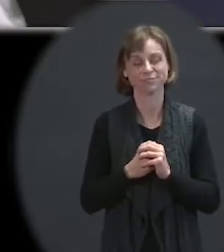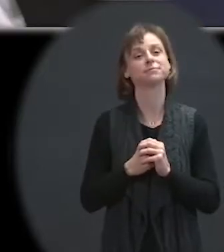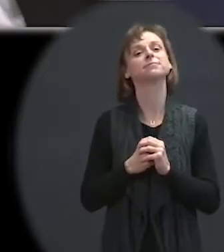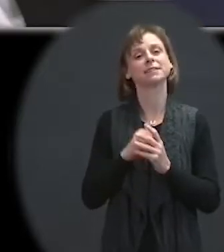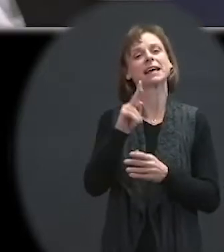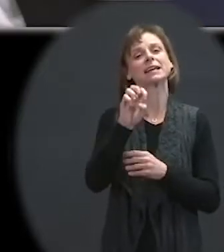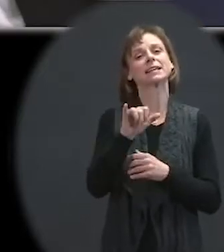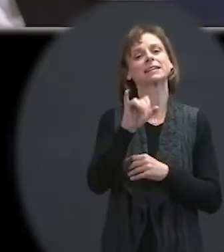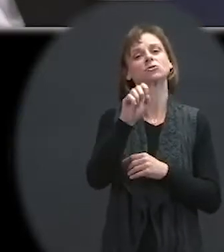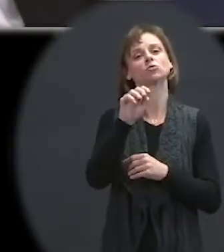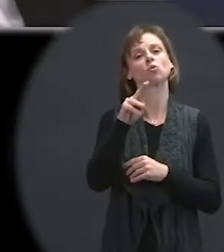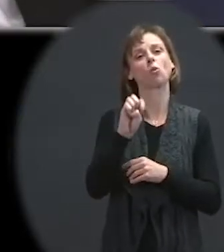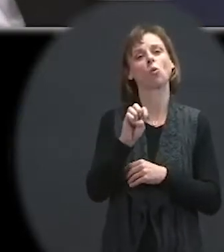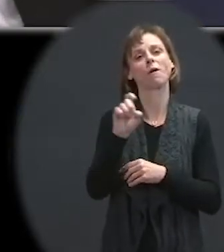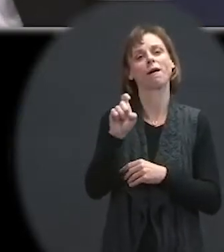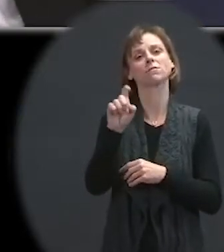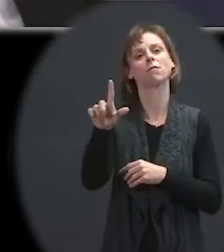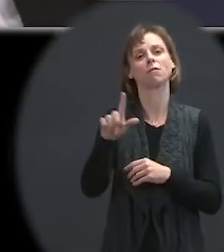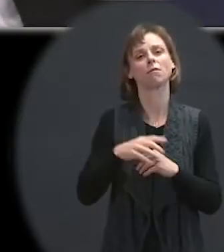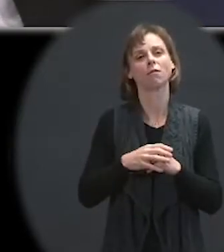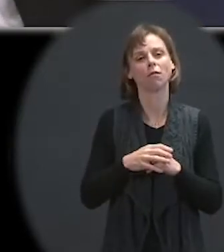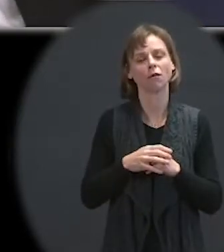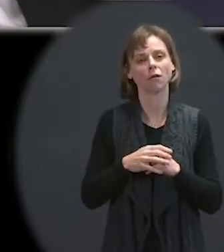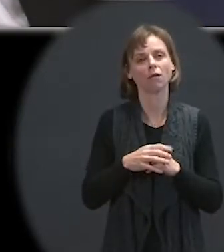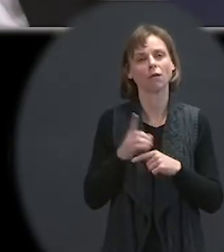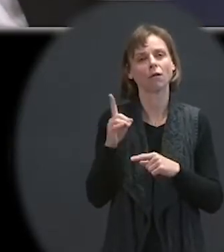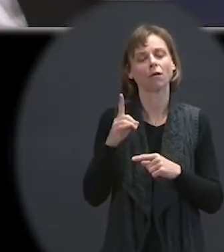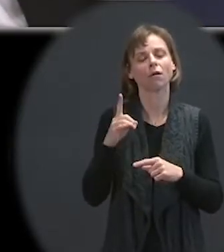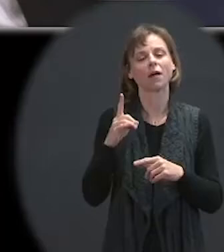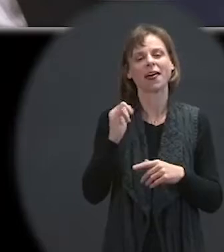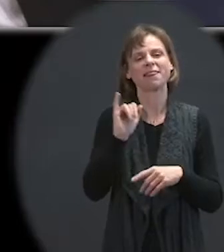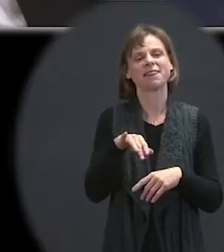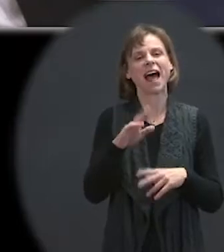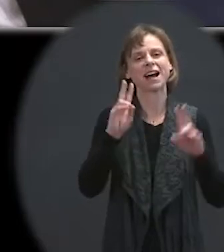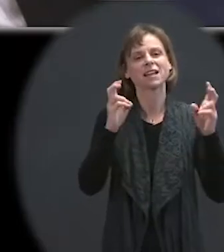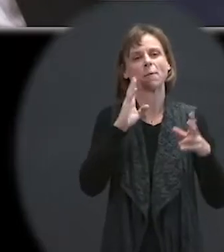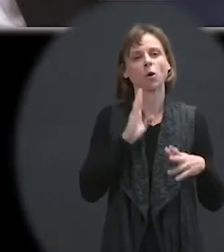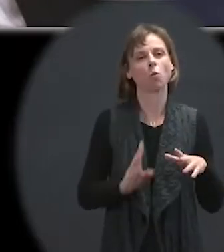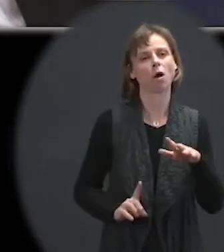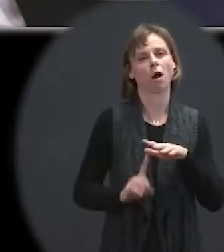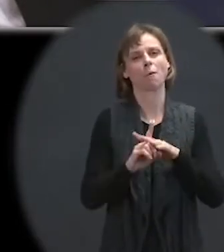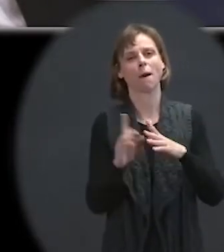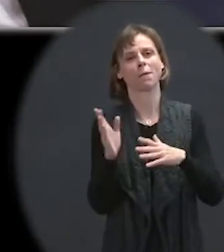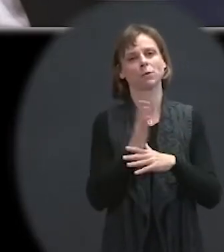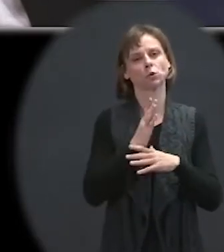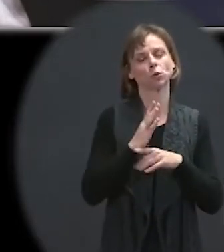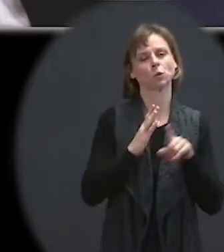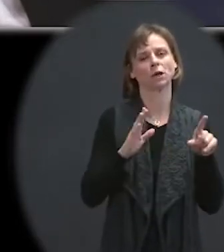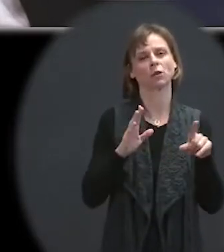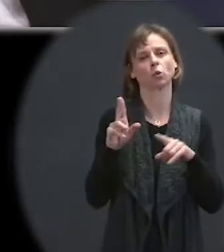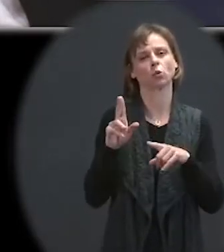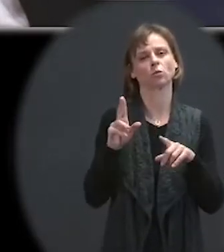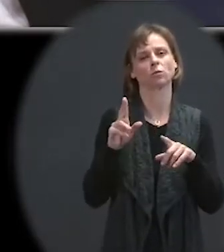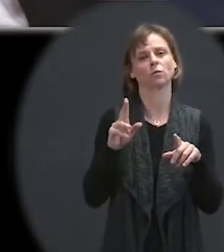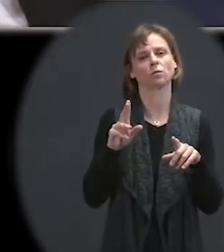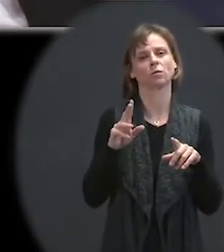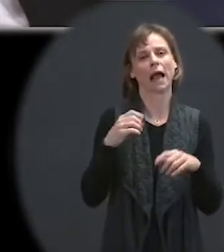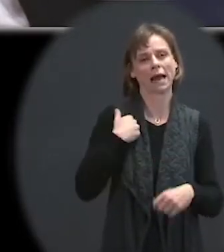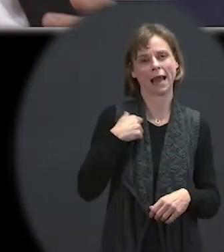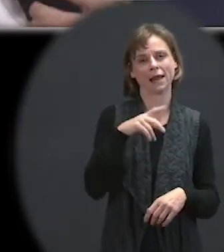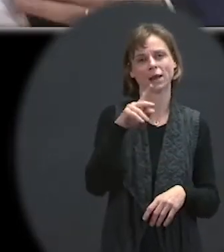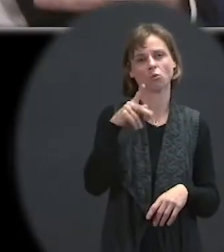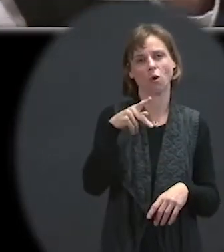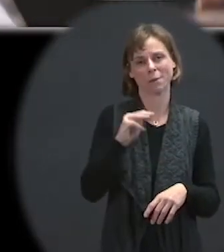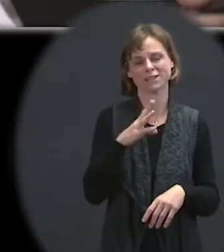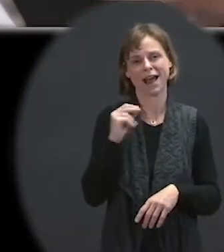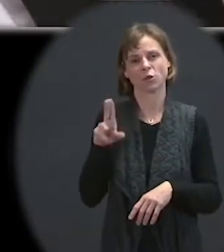that's one issue that will come up today. Obviously, the Canadian Prime Minister feels differently about this than the President does. Administration officials said that